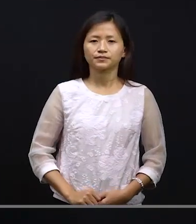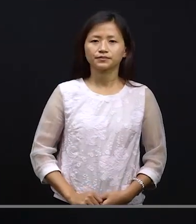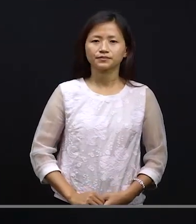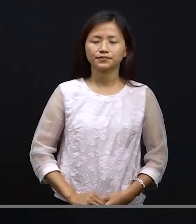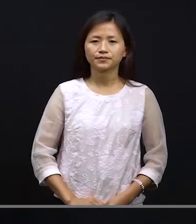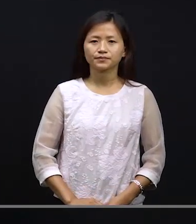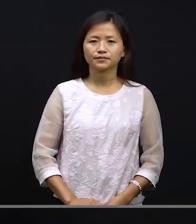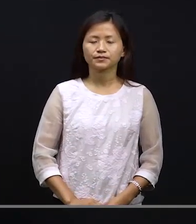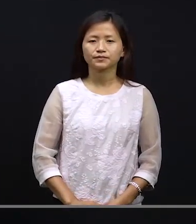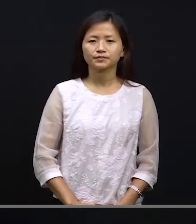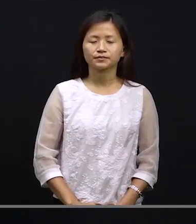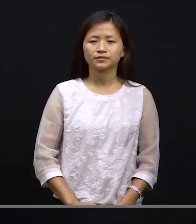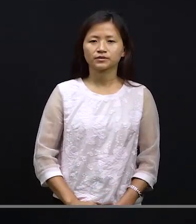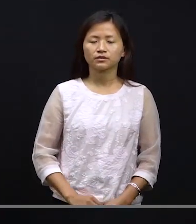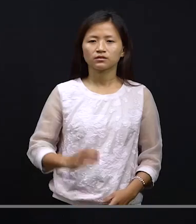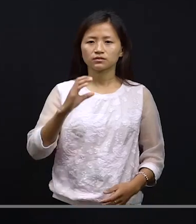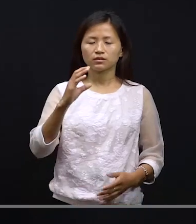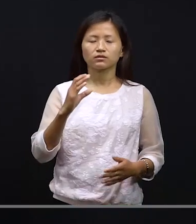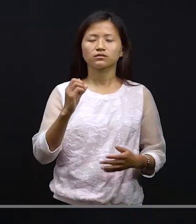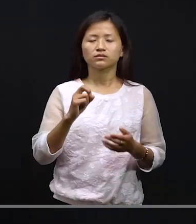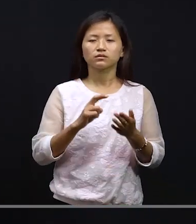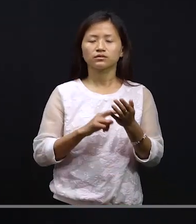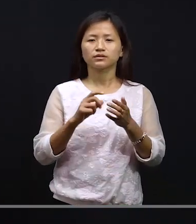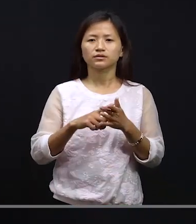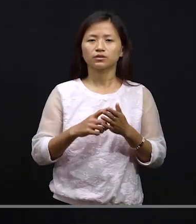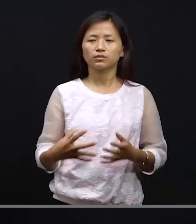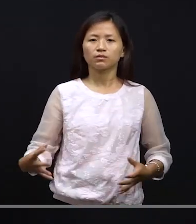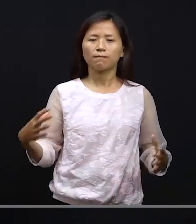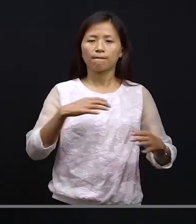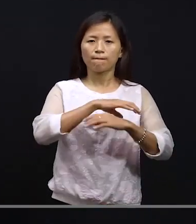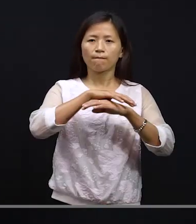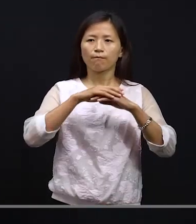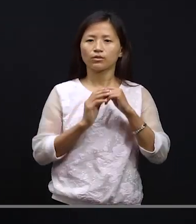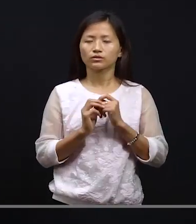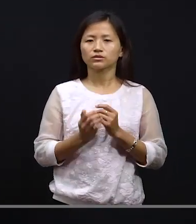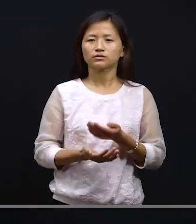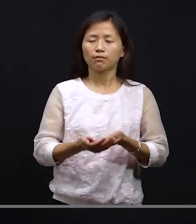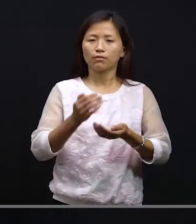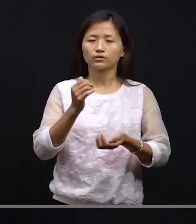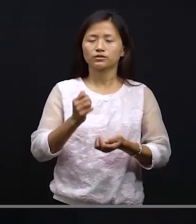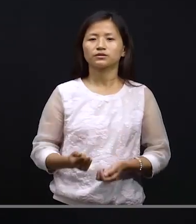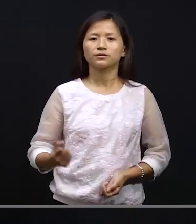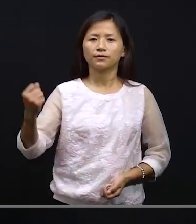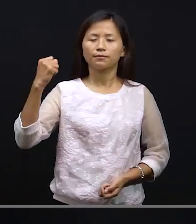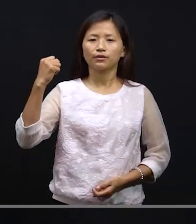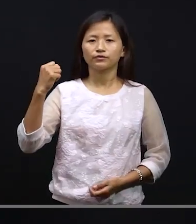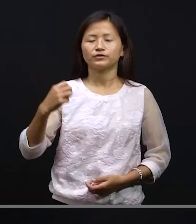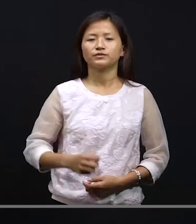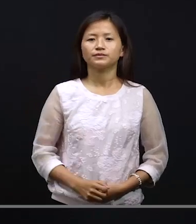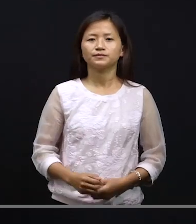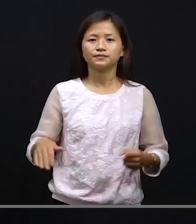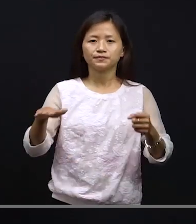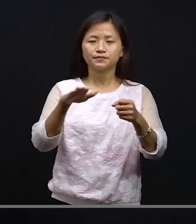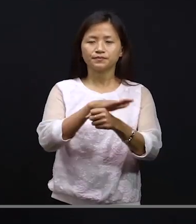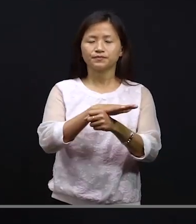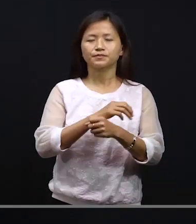a king, right? The king is considered to be the most powerful, though we do not see much of kings in the present day. We have been